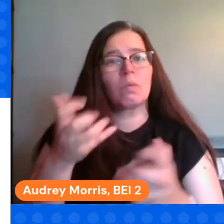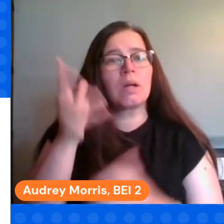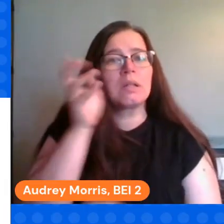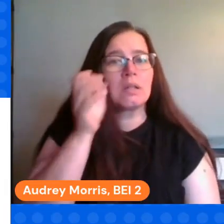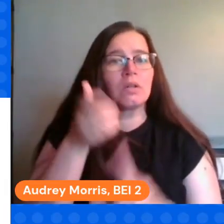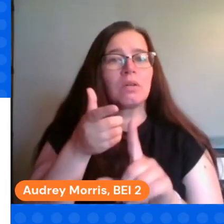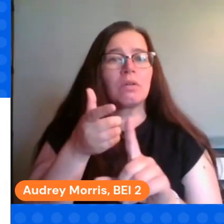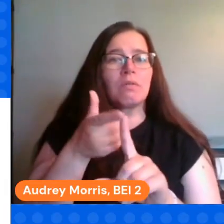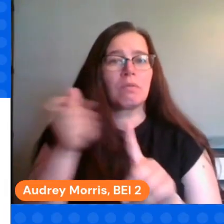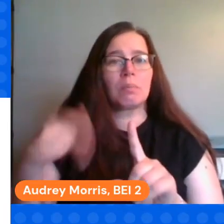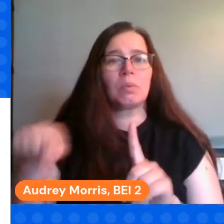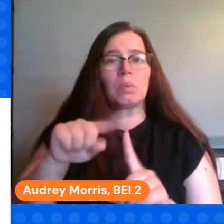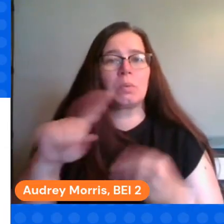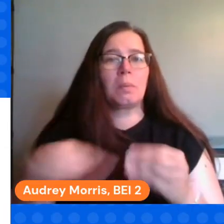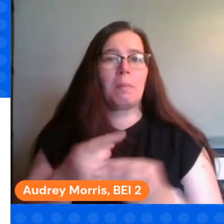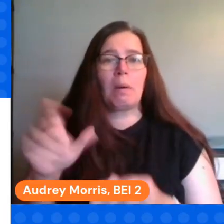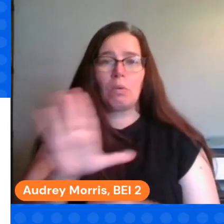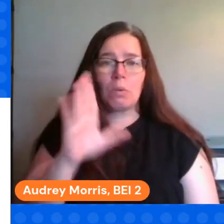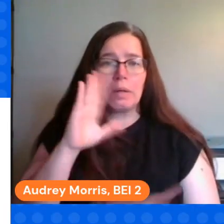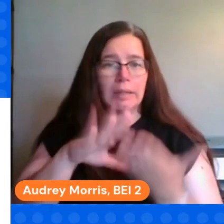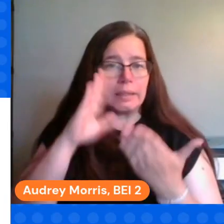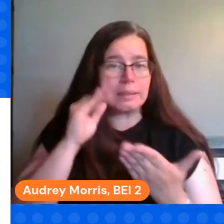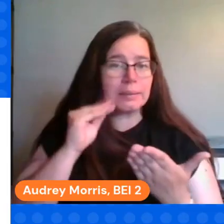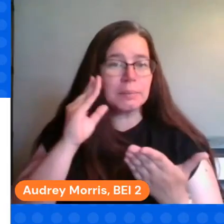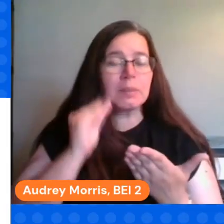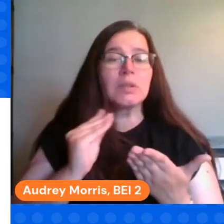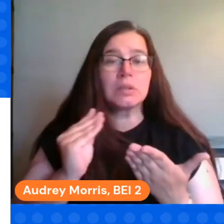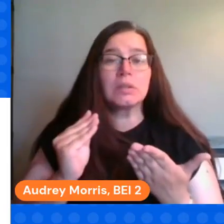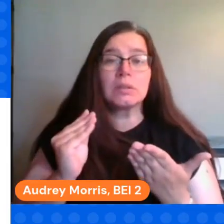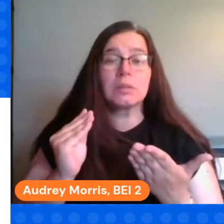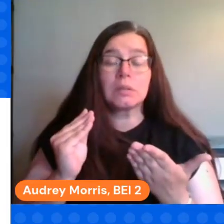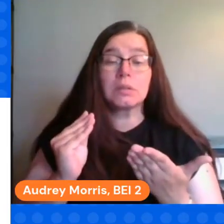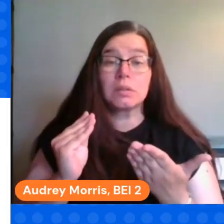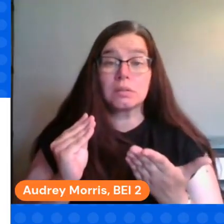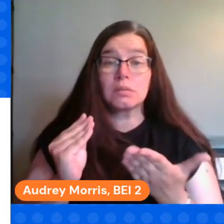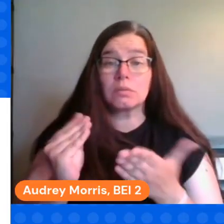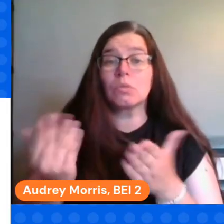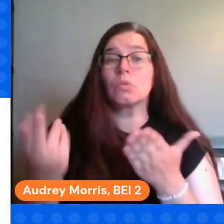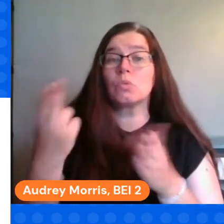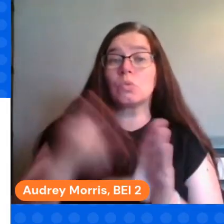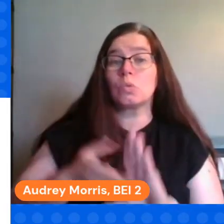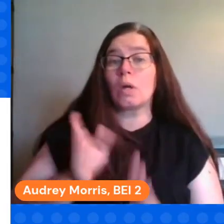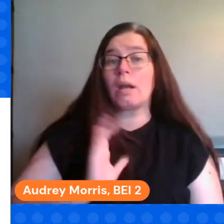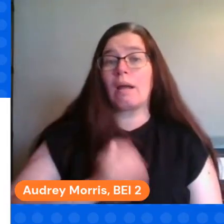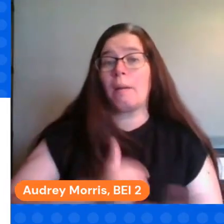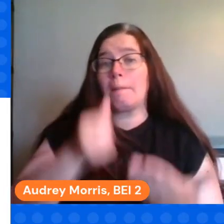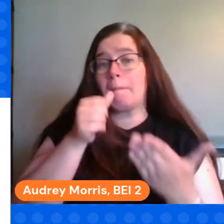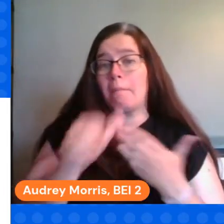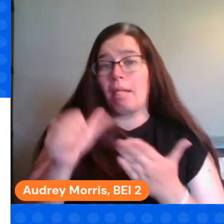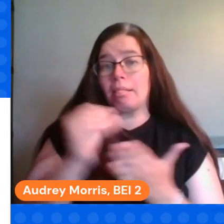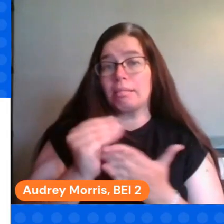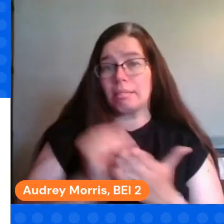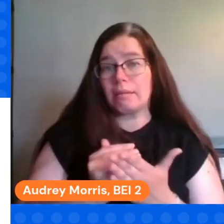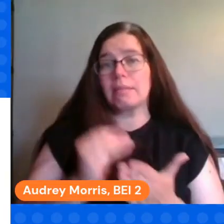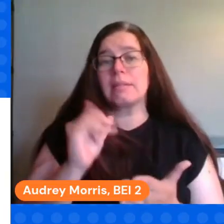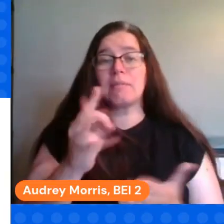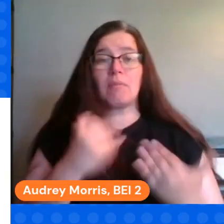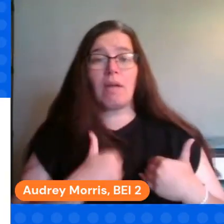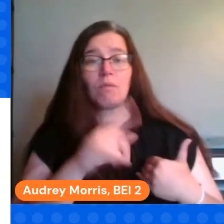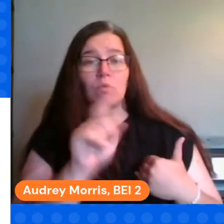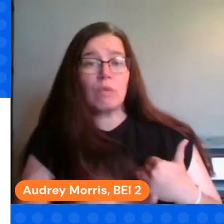your experience. Definitely join the mailing list. And if you have a question, suggestion,